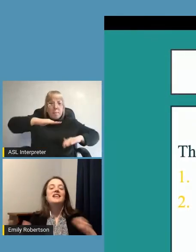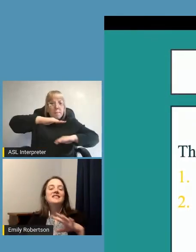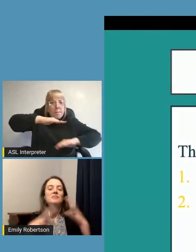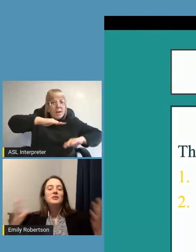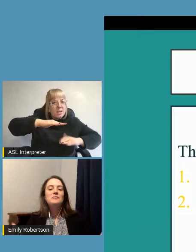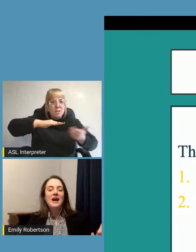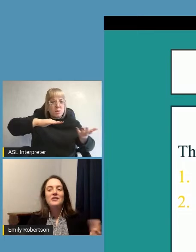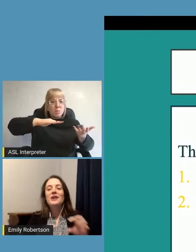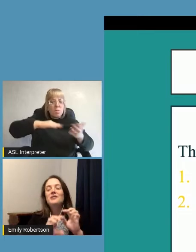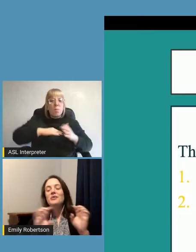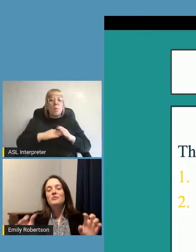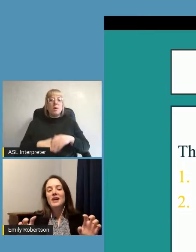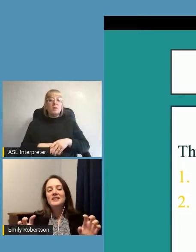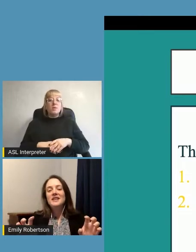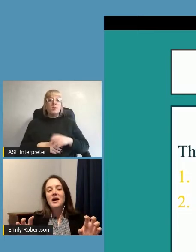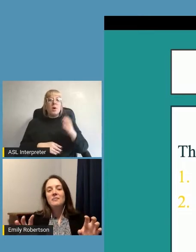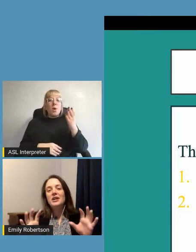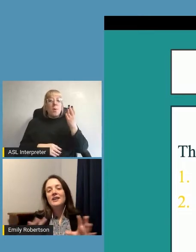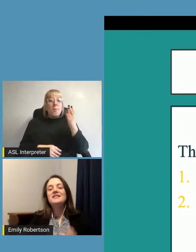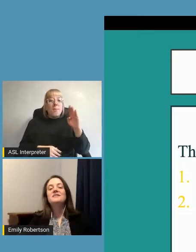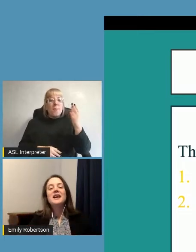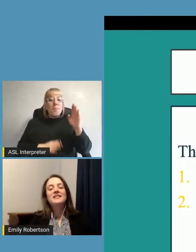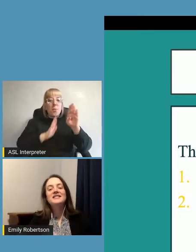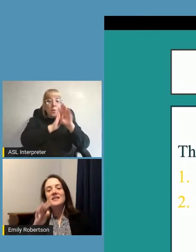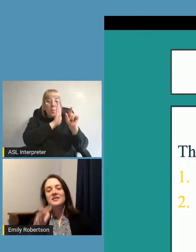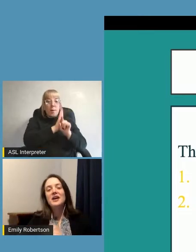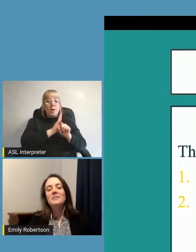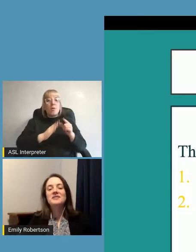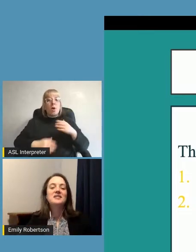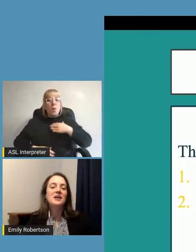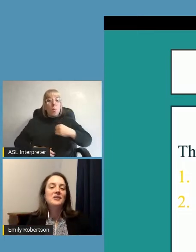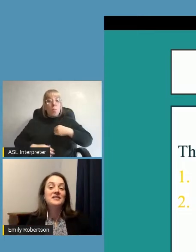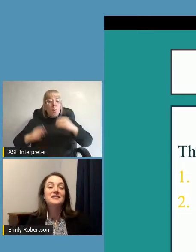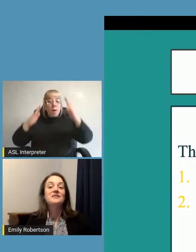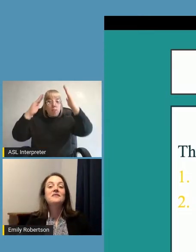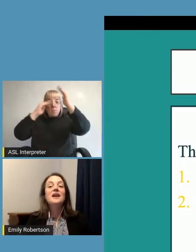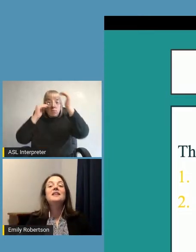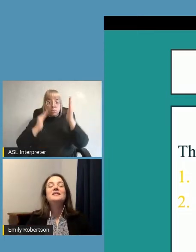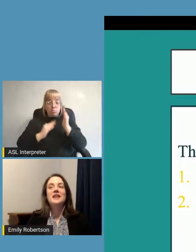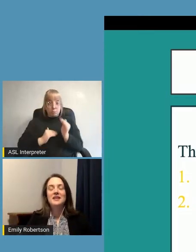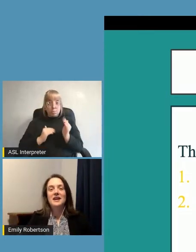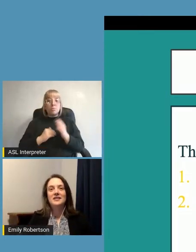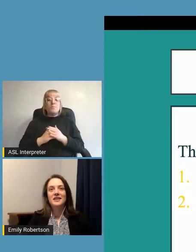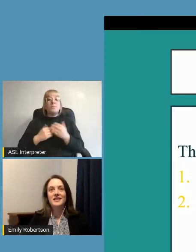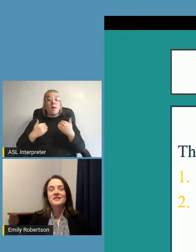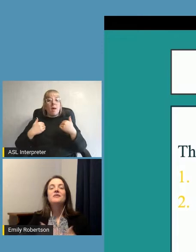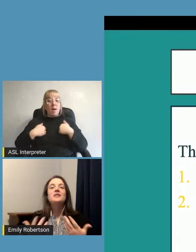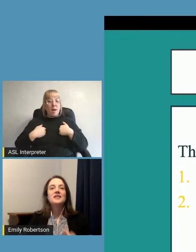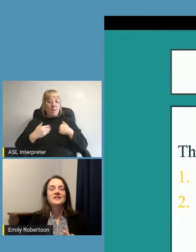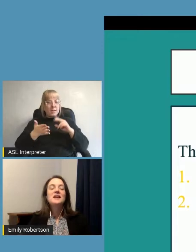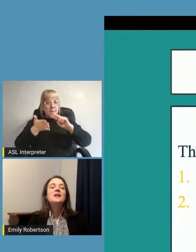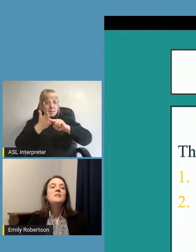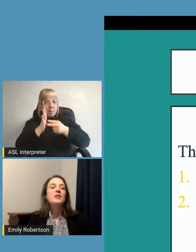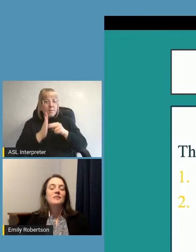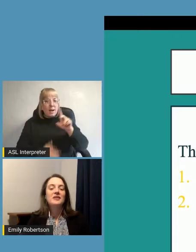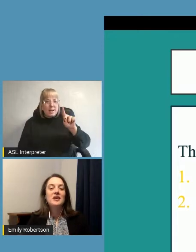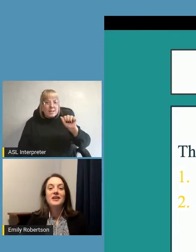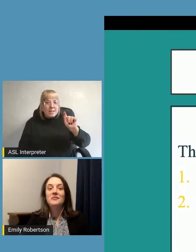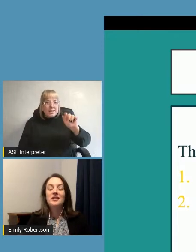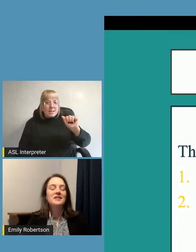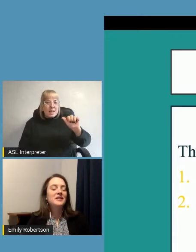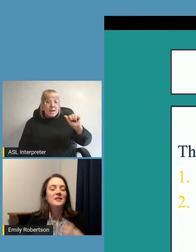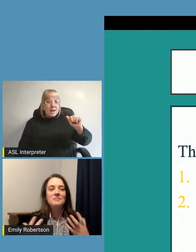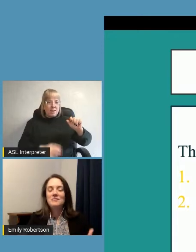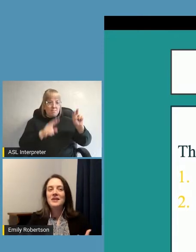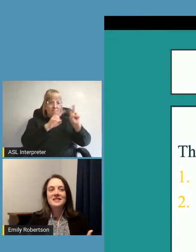this slide, it's a blue background with white blocks of text. At the top, there's a title that says Defining Data Analytics. So for this part of my